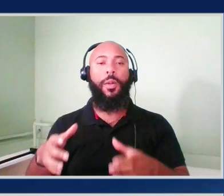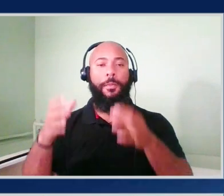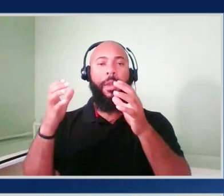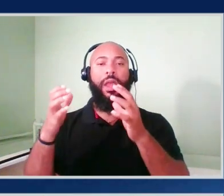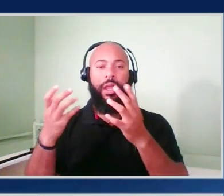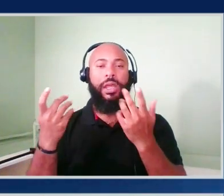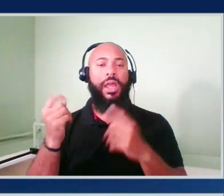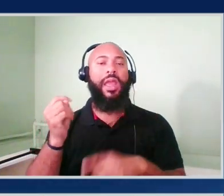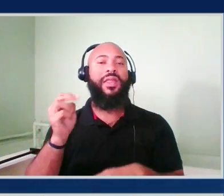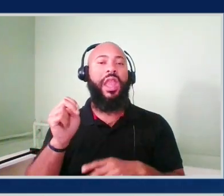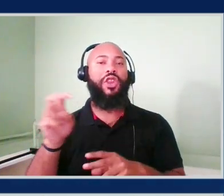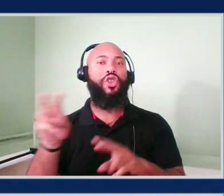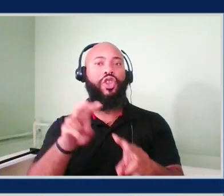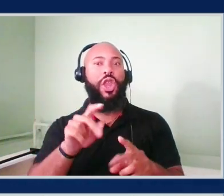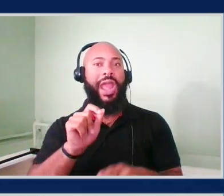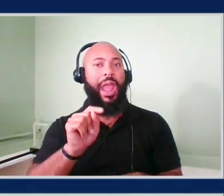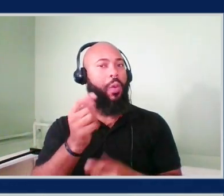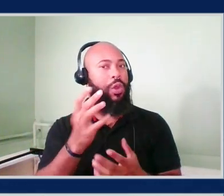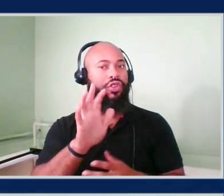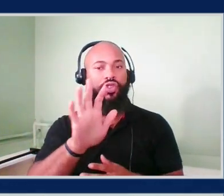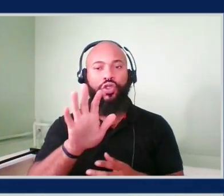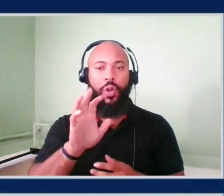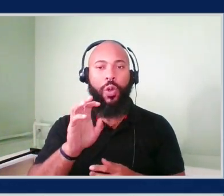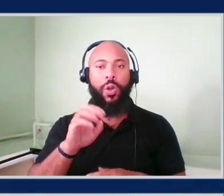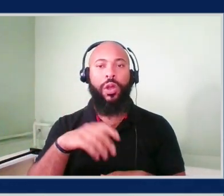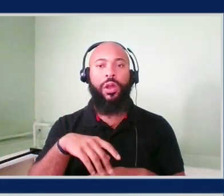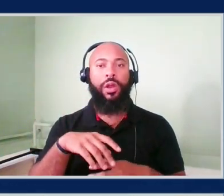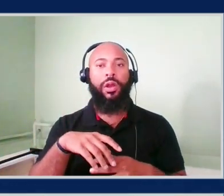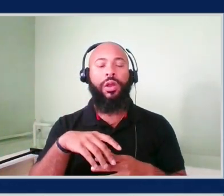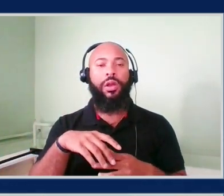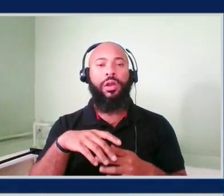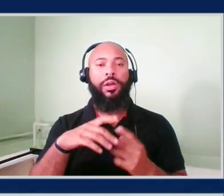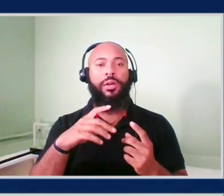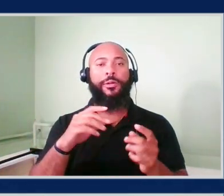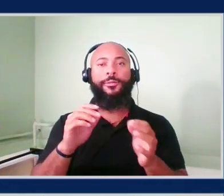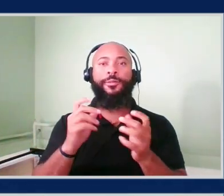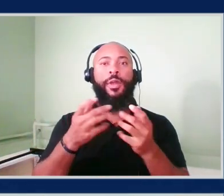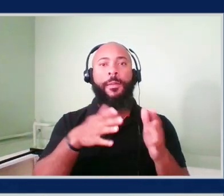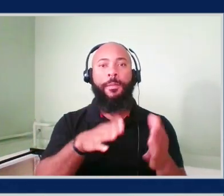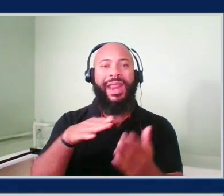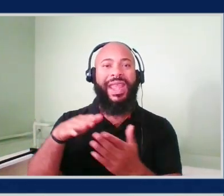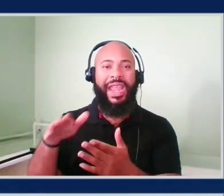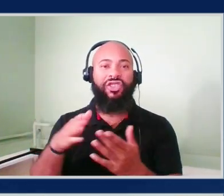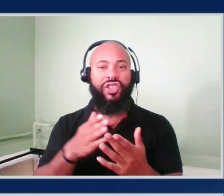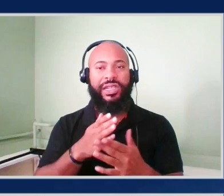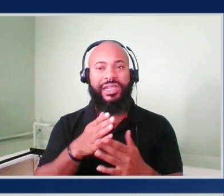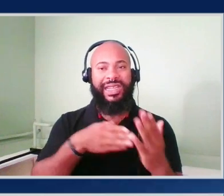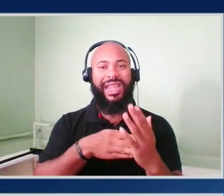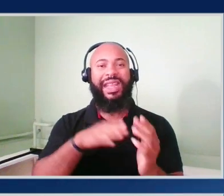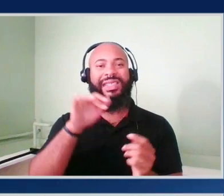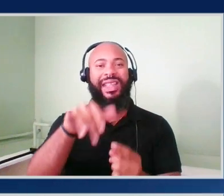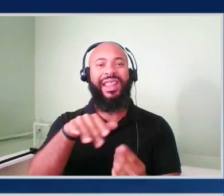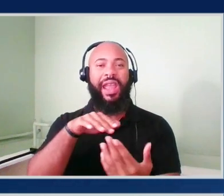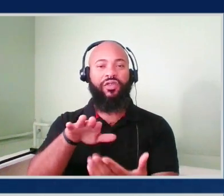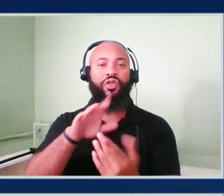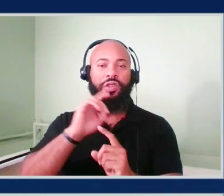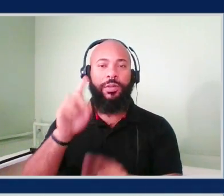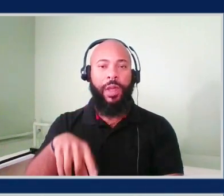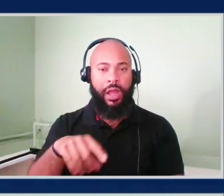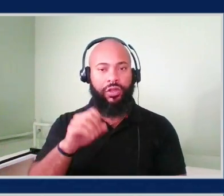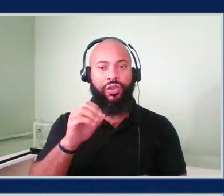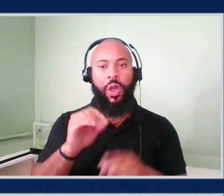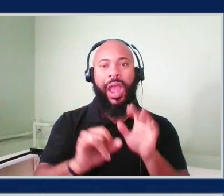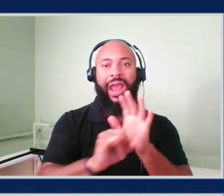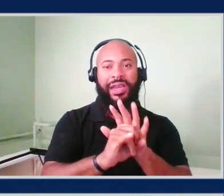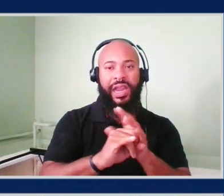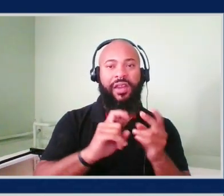at what are your mitigations against that. And you can think about it from a identify, protect, detect, respond, and recover. So